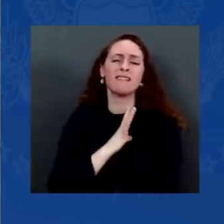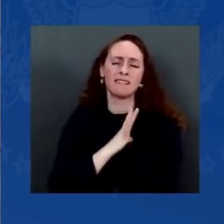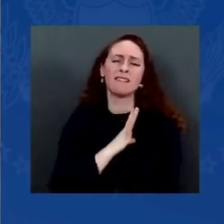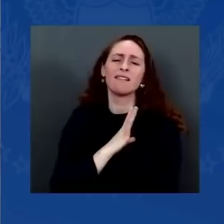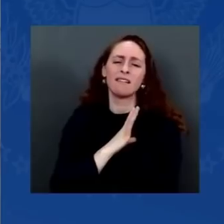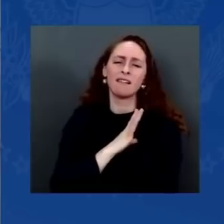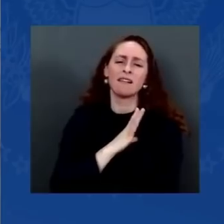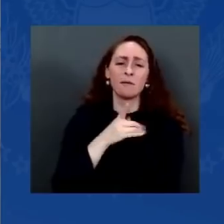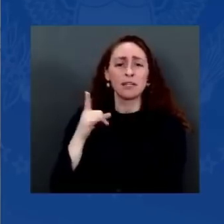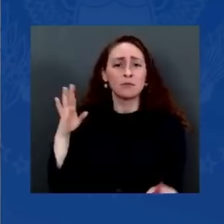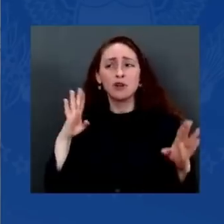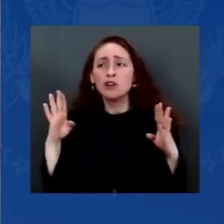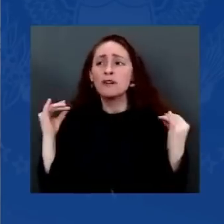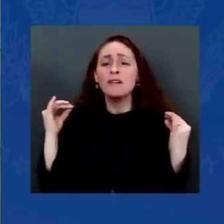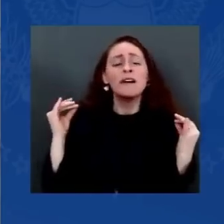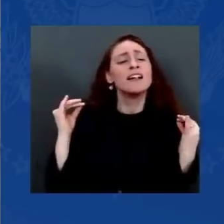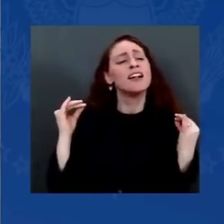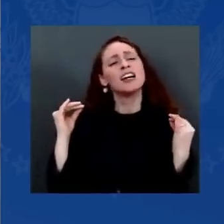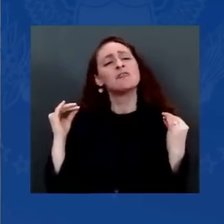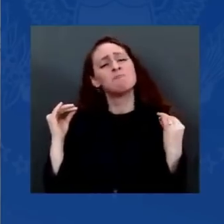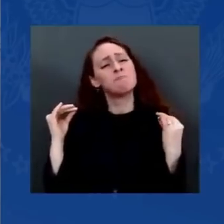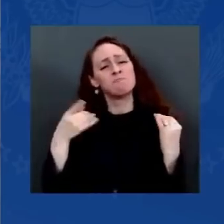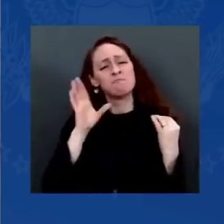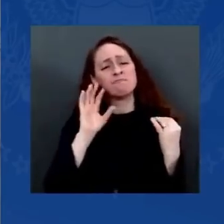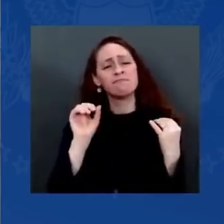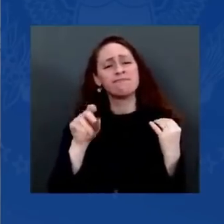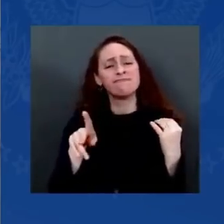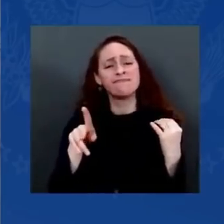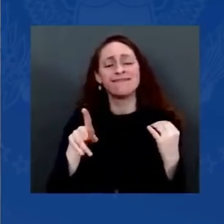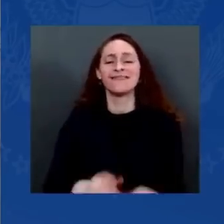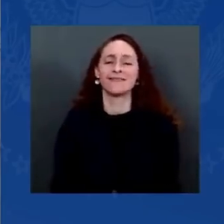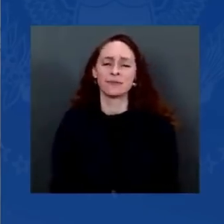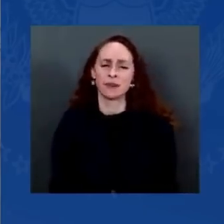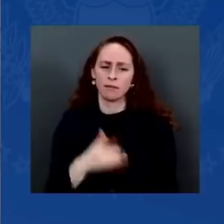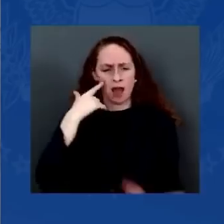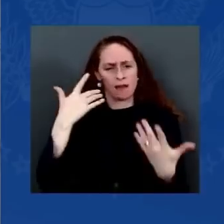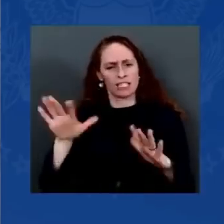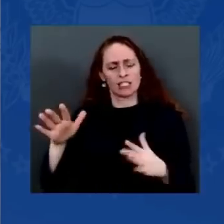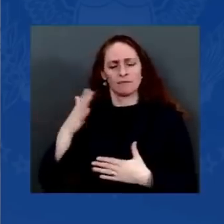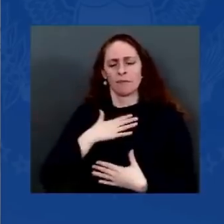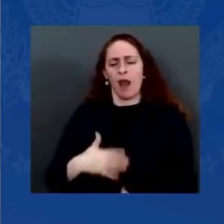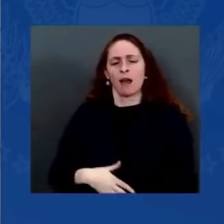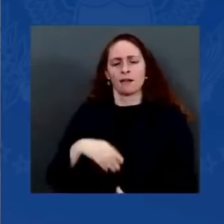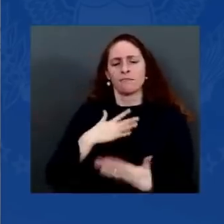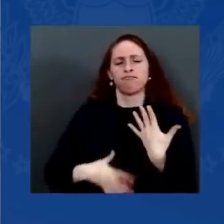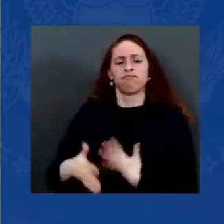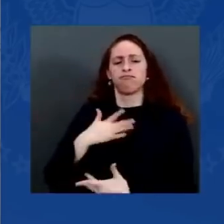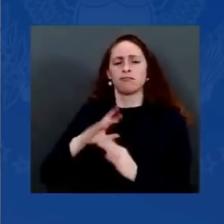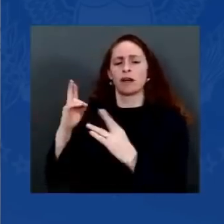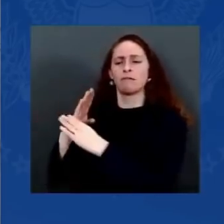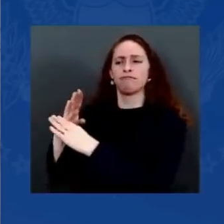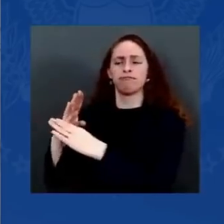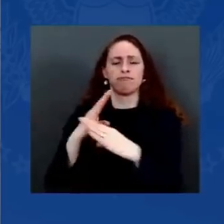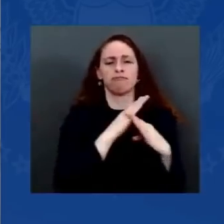a high degree of protection against severe illness. But because Omicron spreads so easily, we'll see some fully